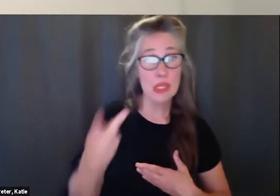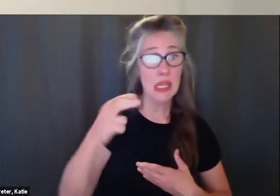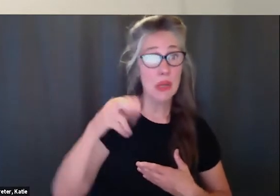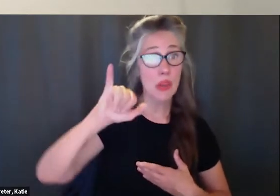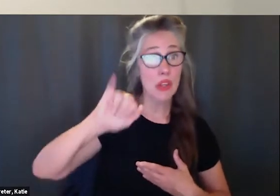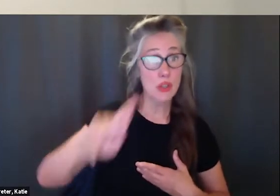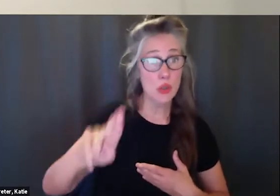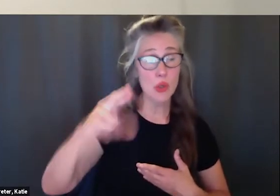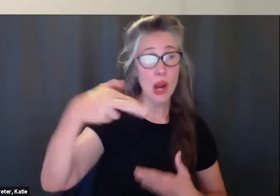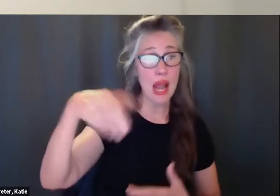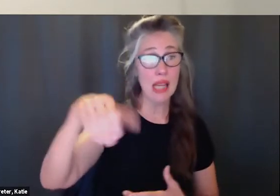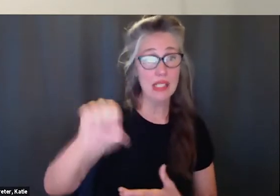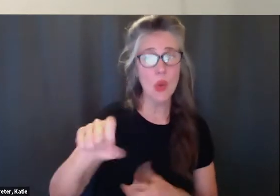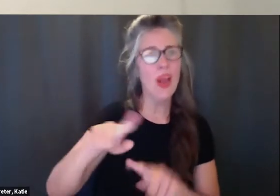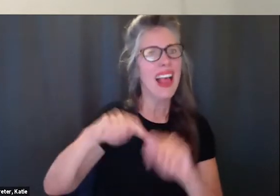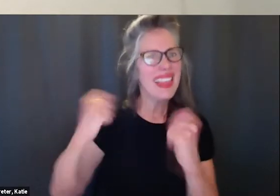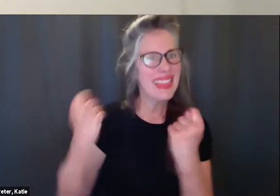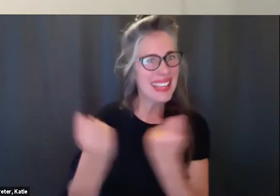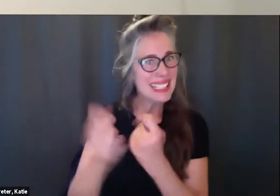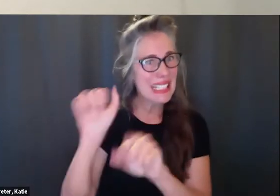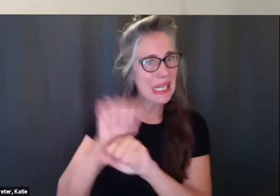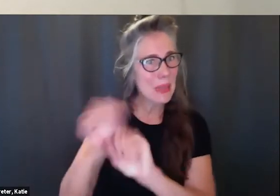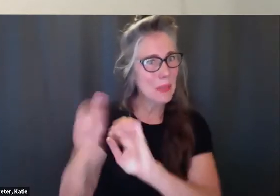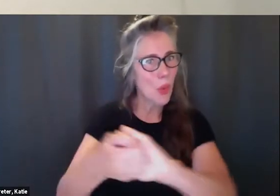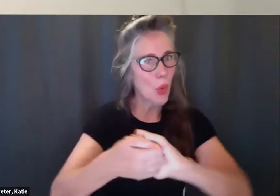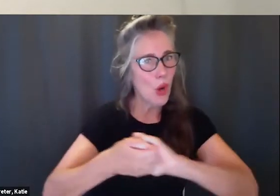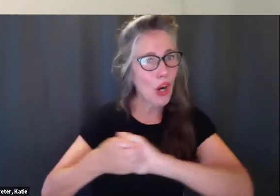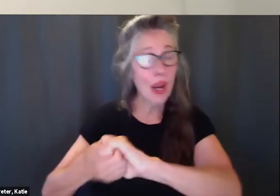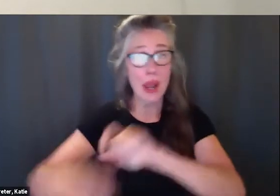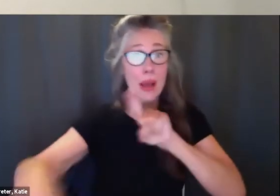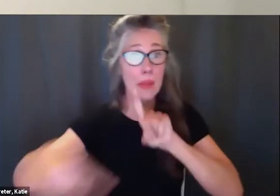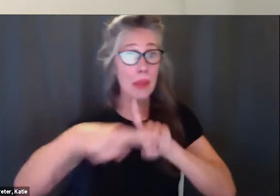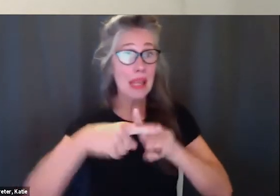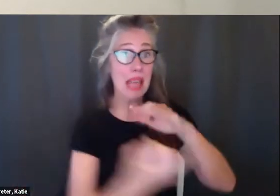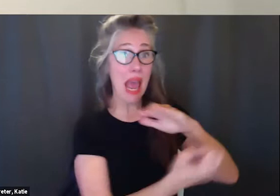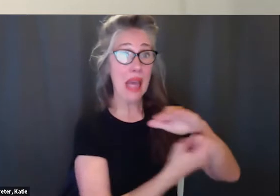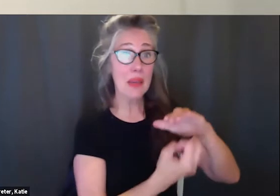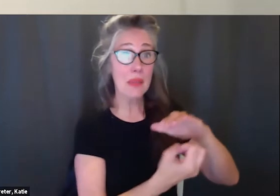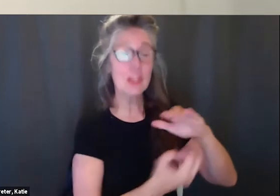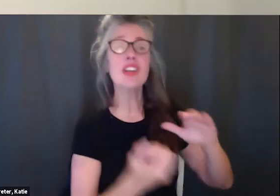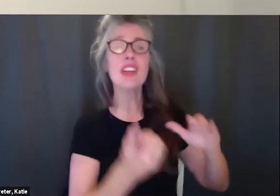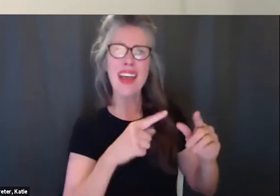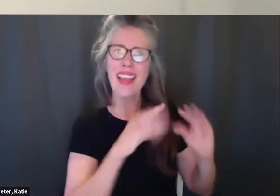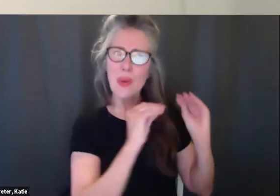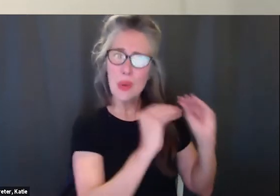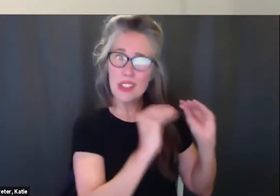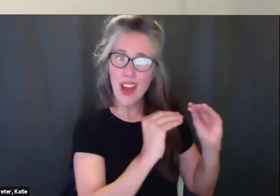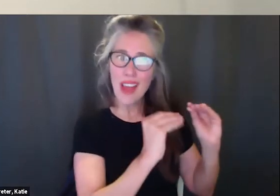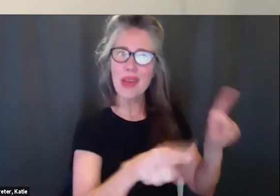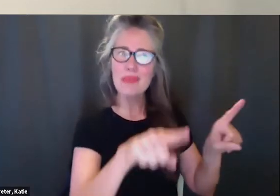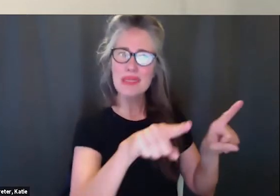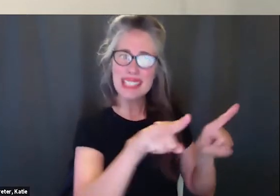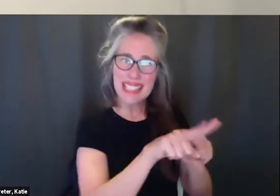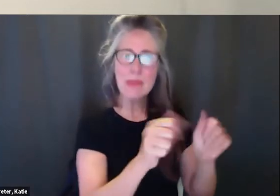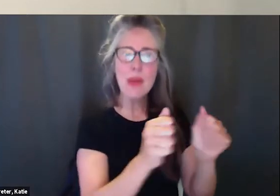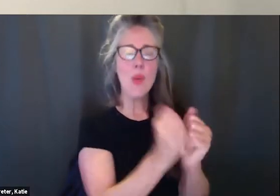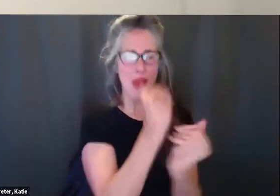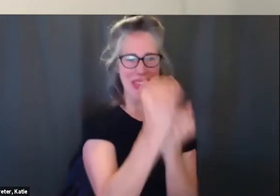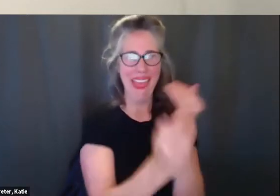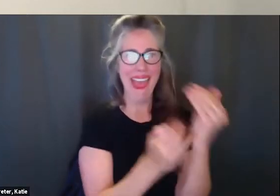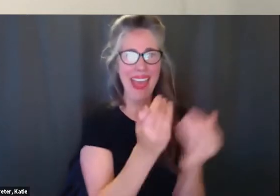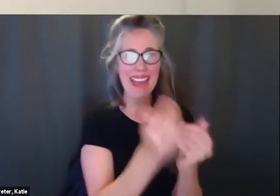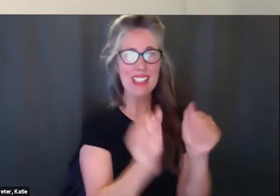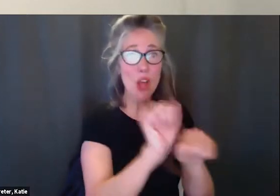here, and in the elementary space, which I think you spoke about, the problem solving and the hands-on collaboration that is